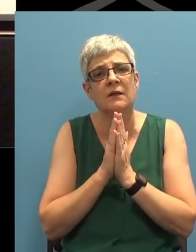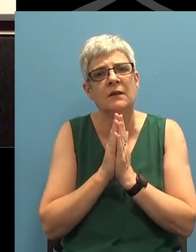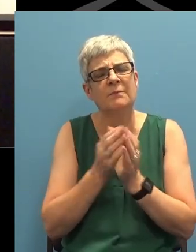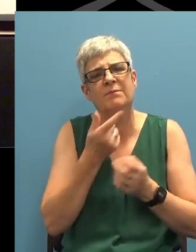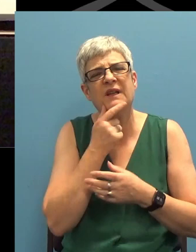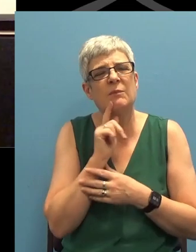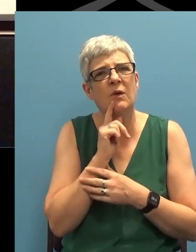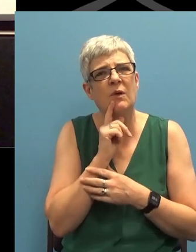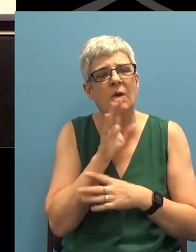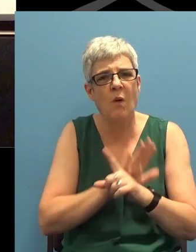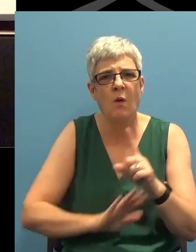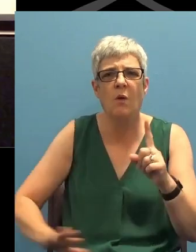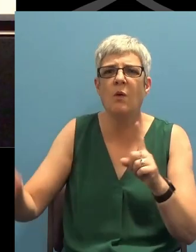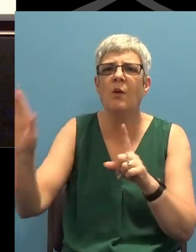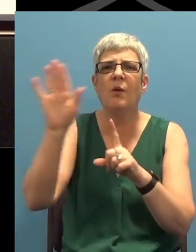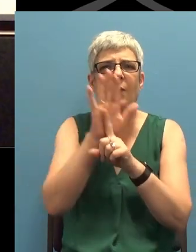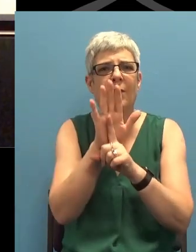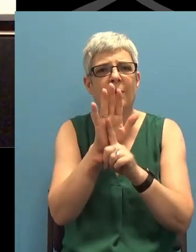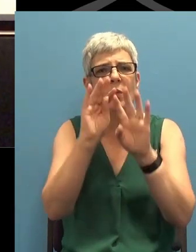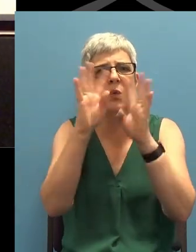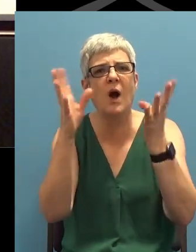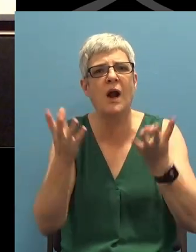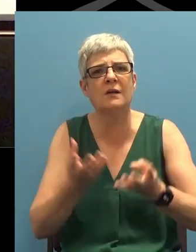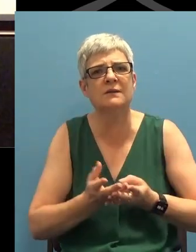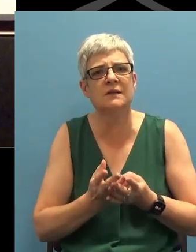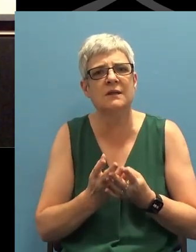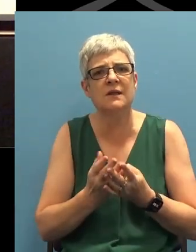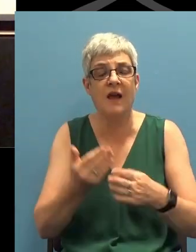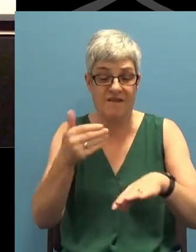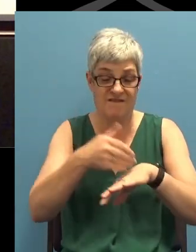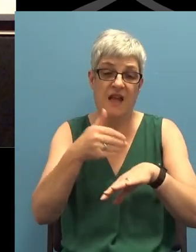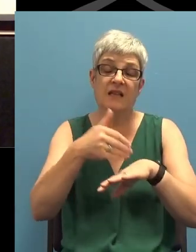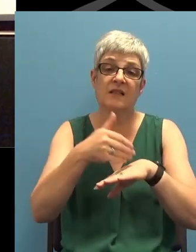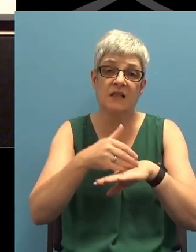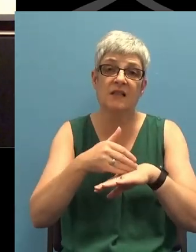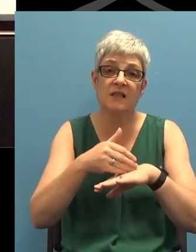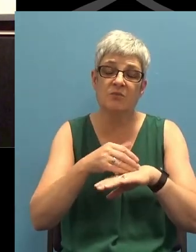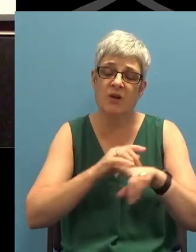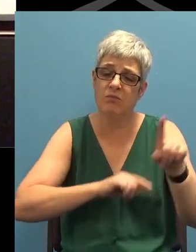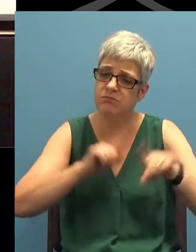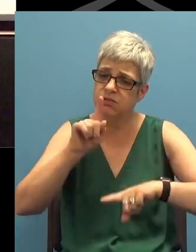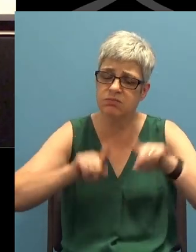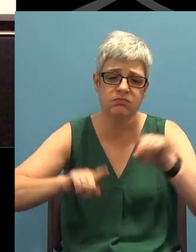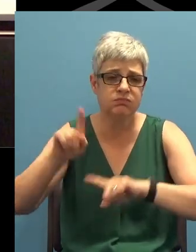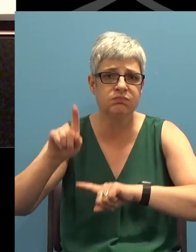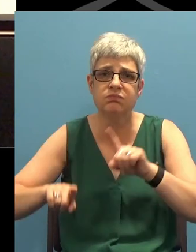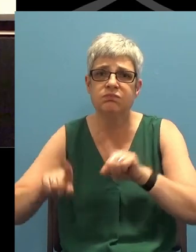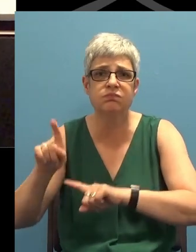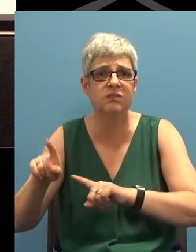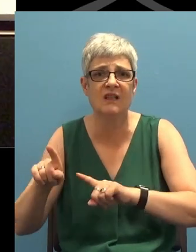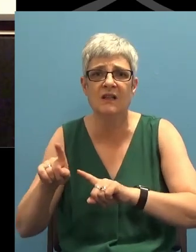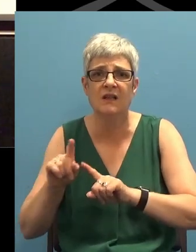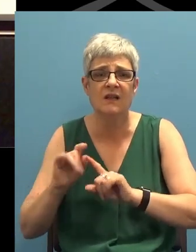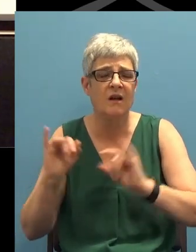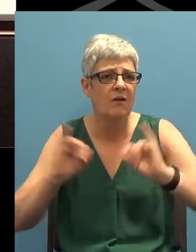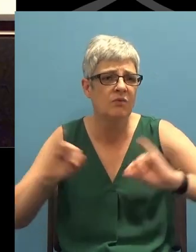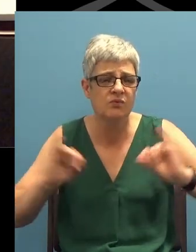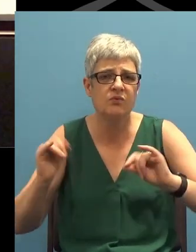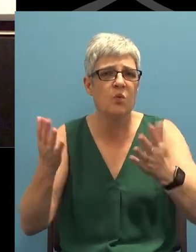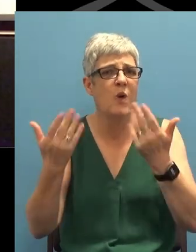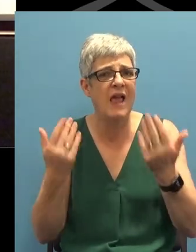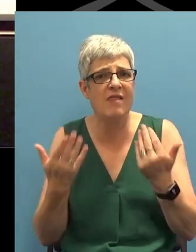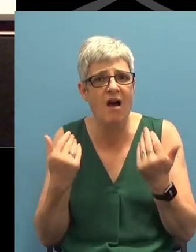people across the globe who are being affected by all sorts of severe weather